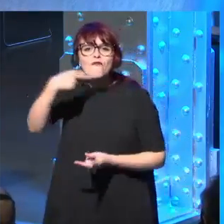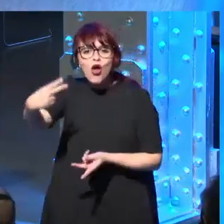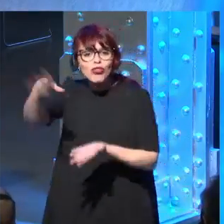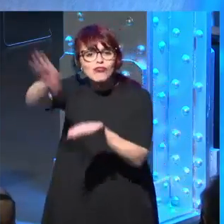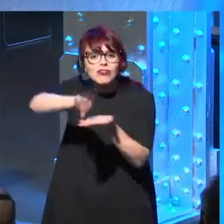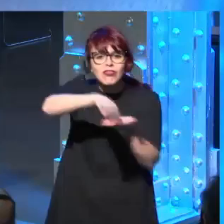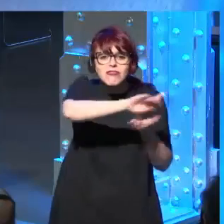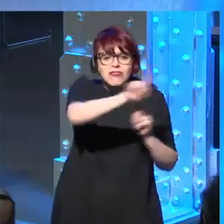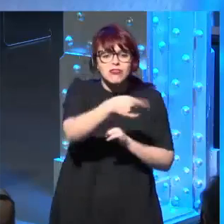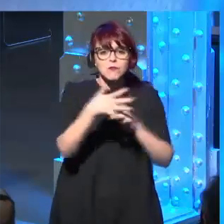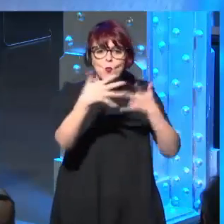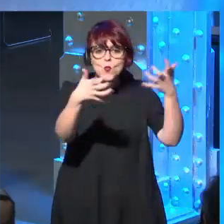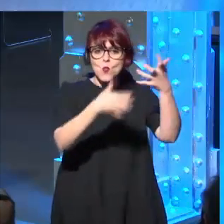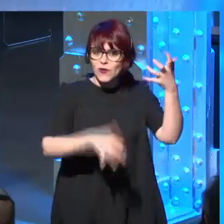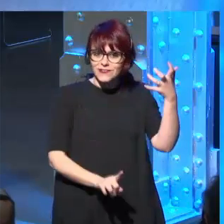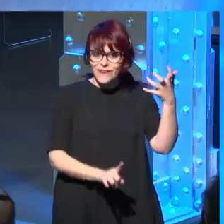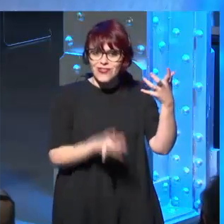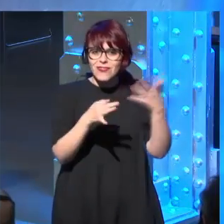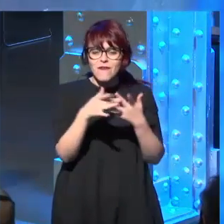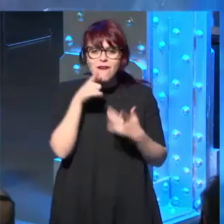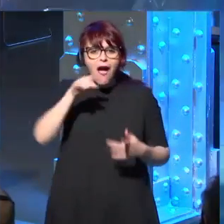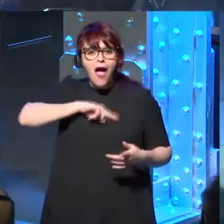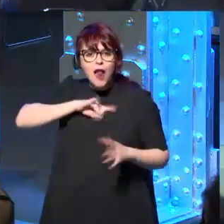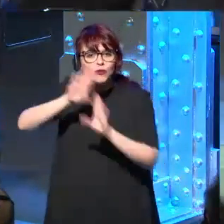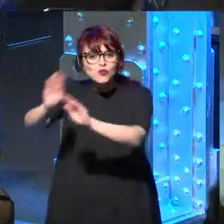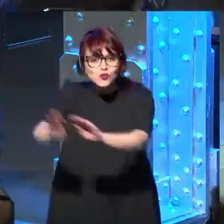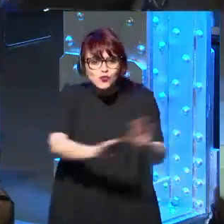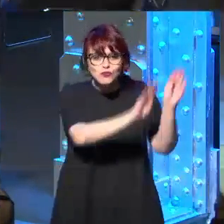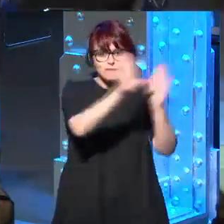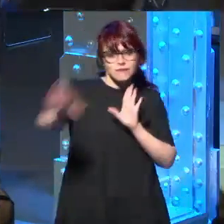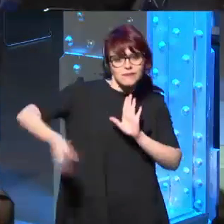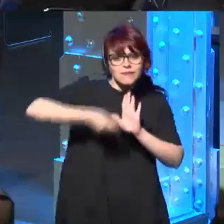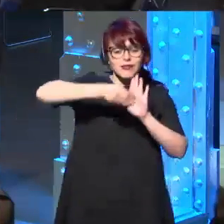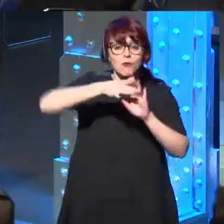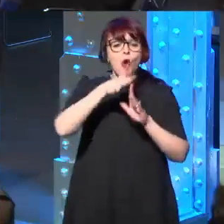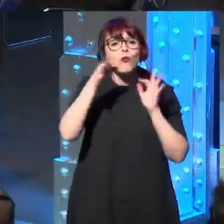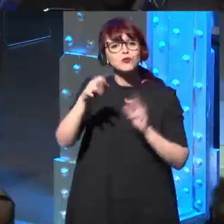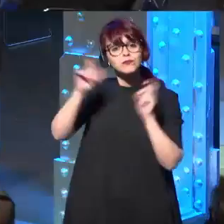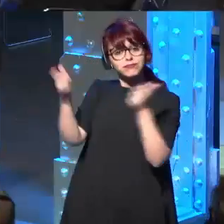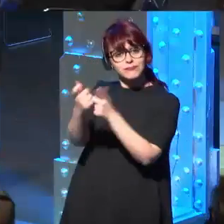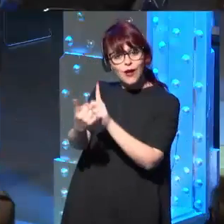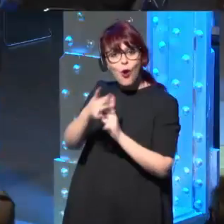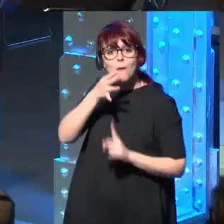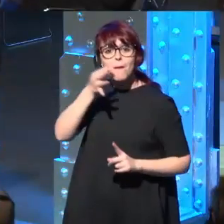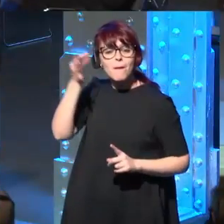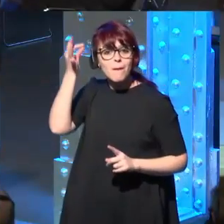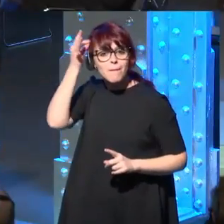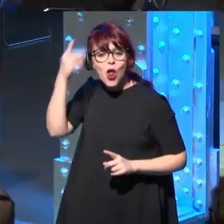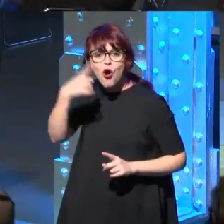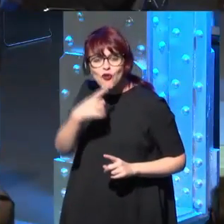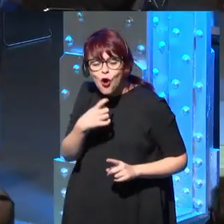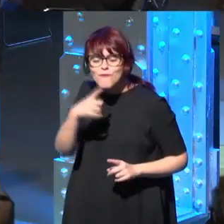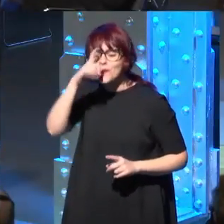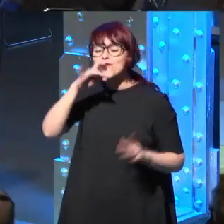When they meet with the red-haired woman, I also describe the night silence,